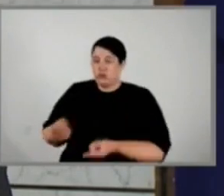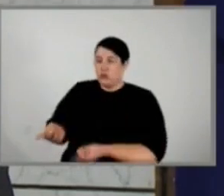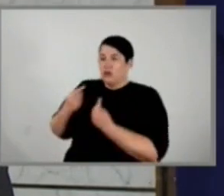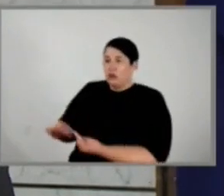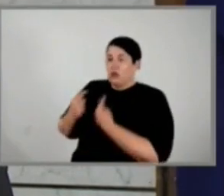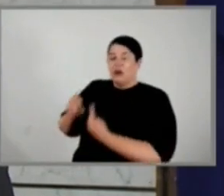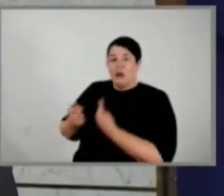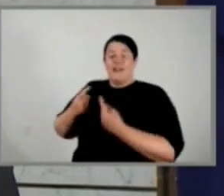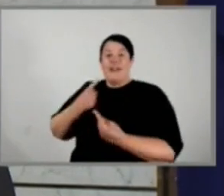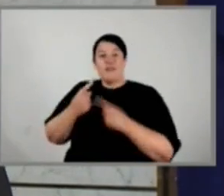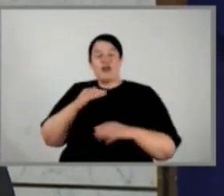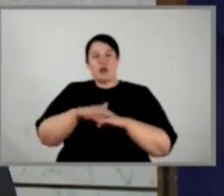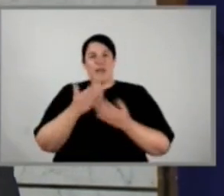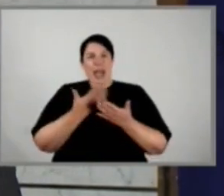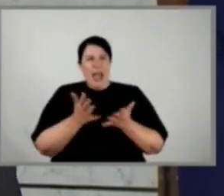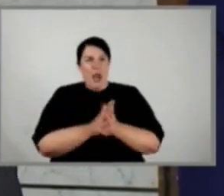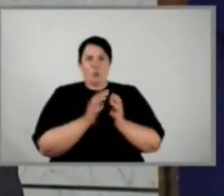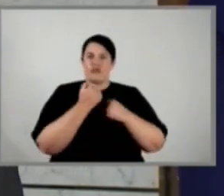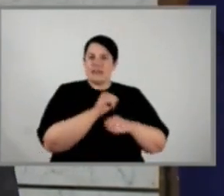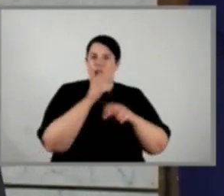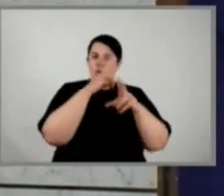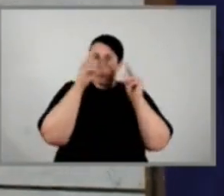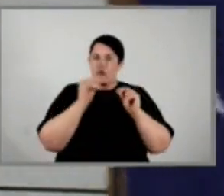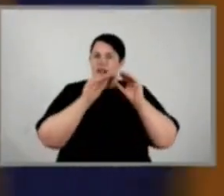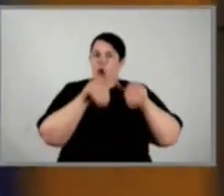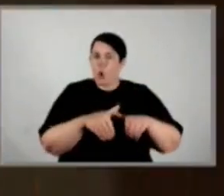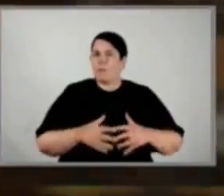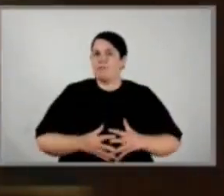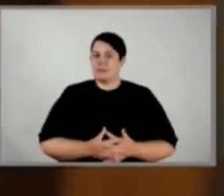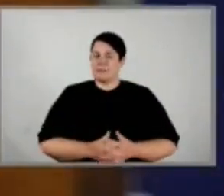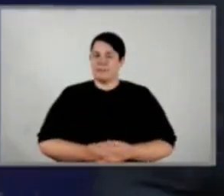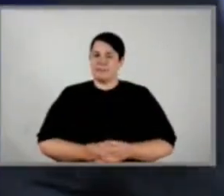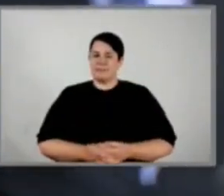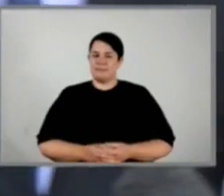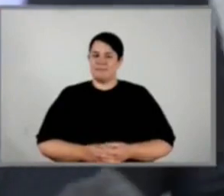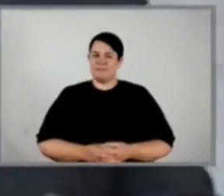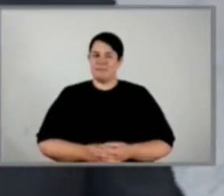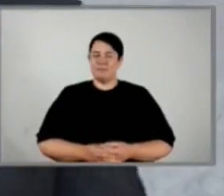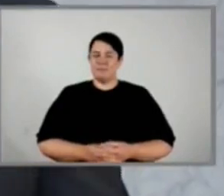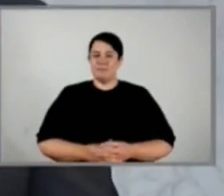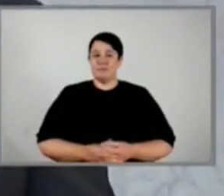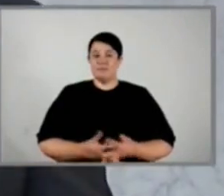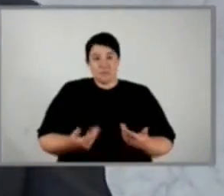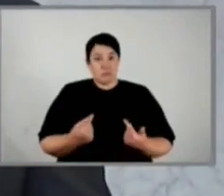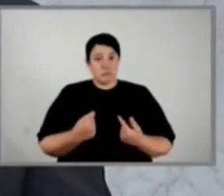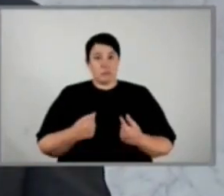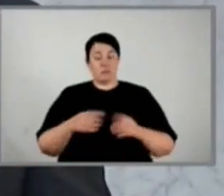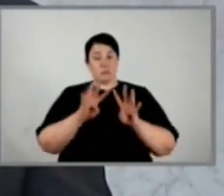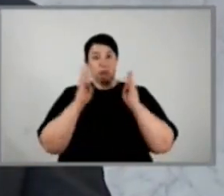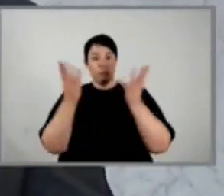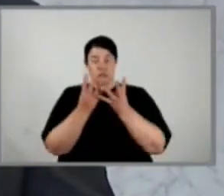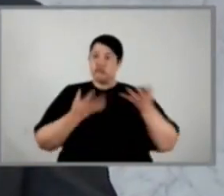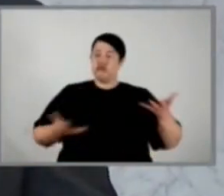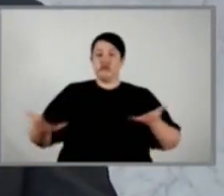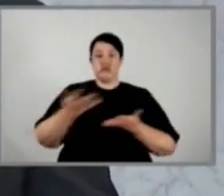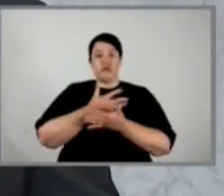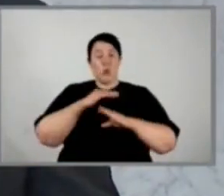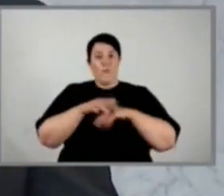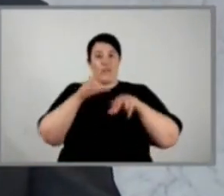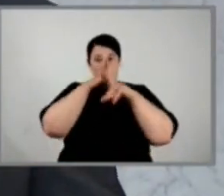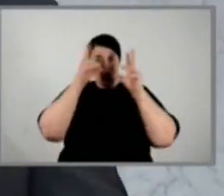and advice. Was that discussed today at the meeting? It was discussed today, and as I noted, the National Reform Committee of